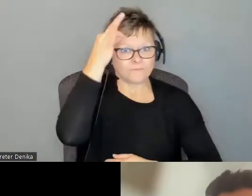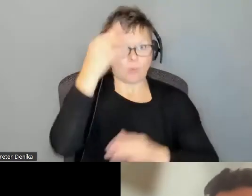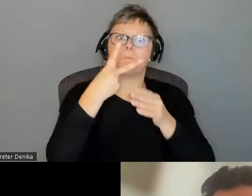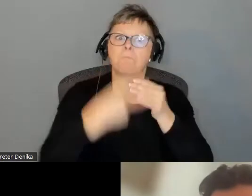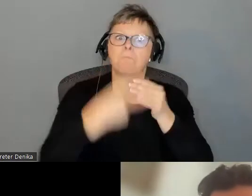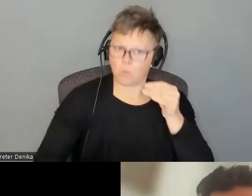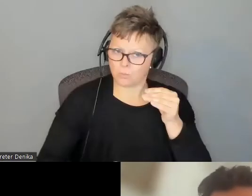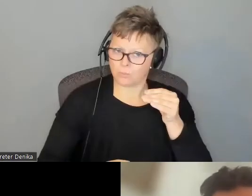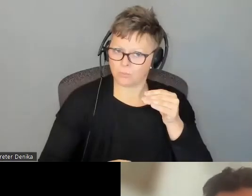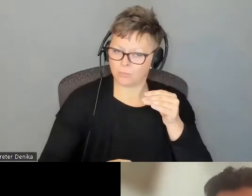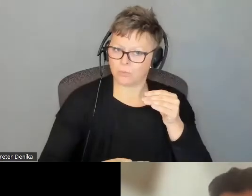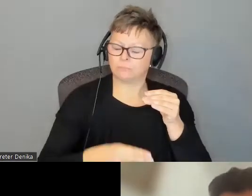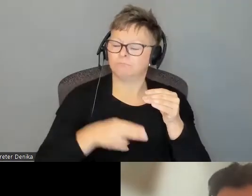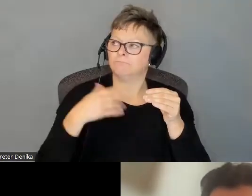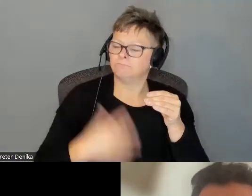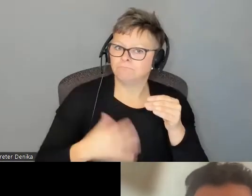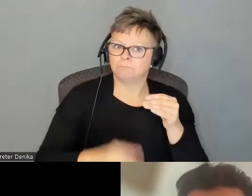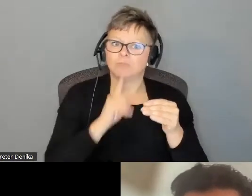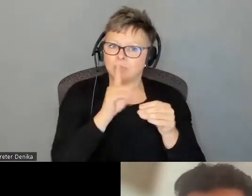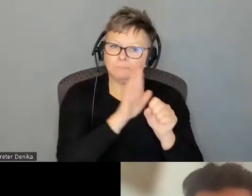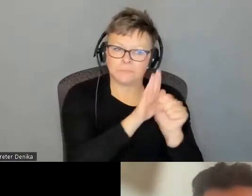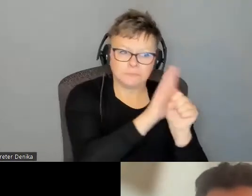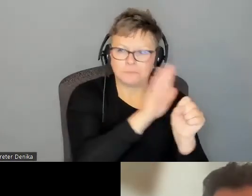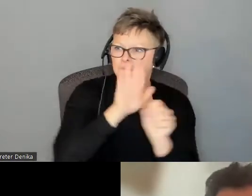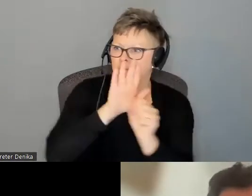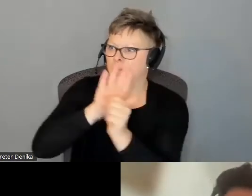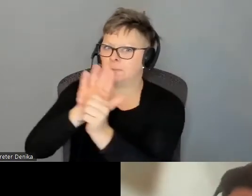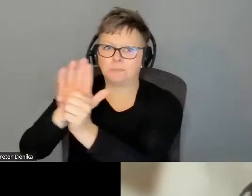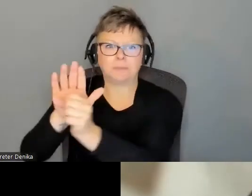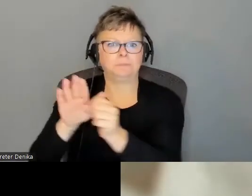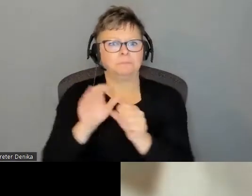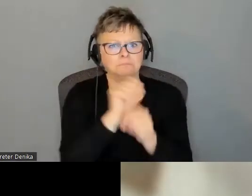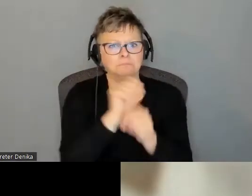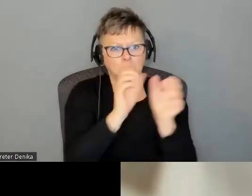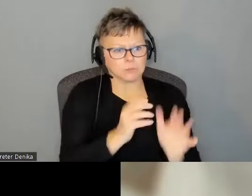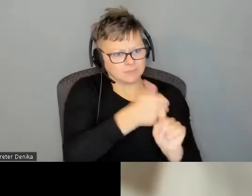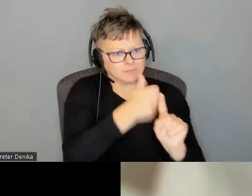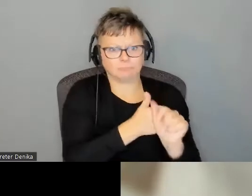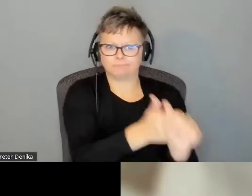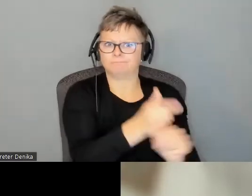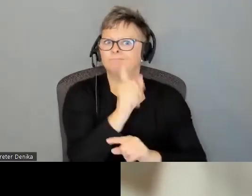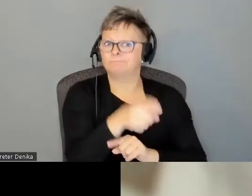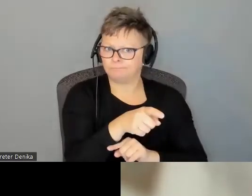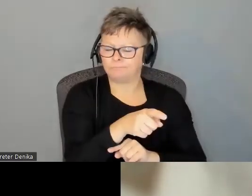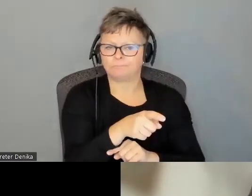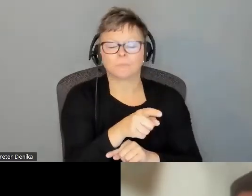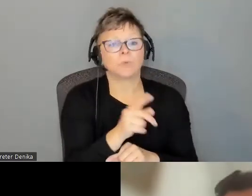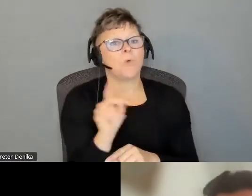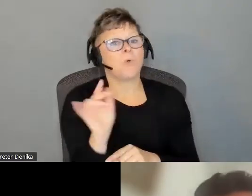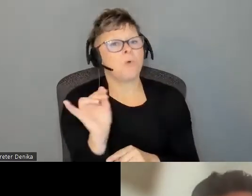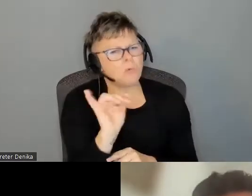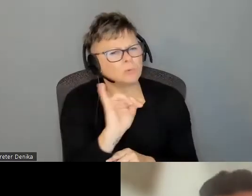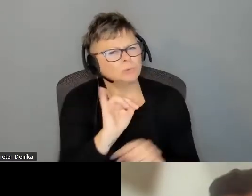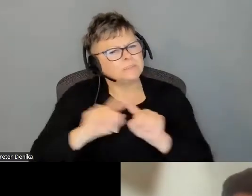with provincially and federally regulated employers. But then there's the things that are sort of more economic side,